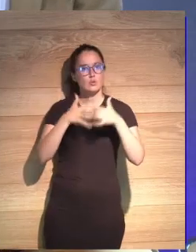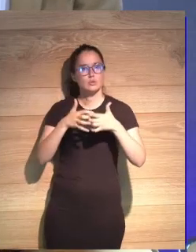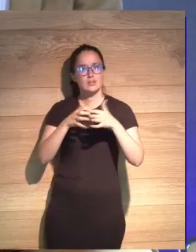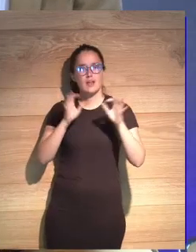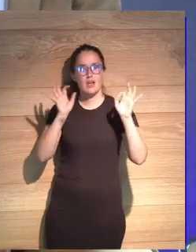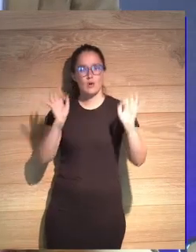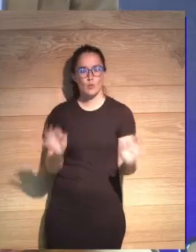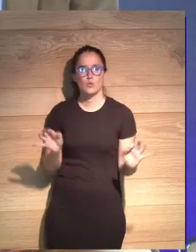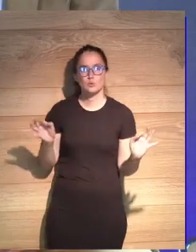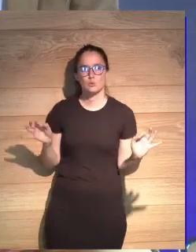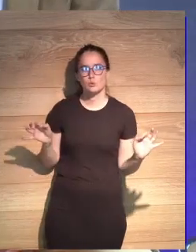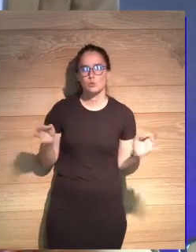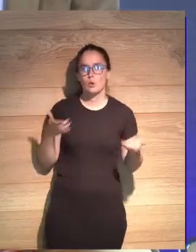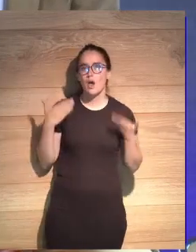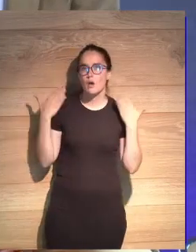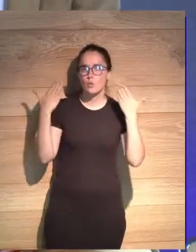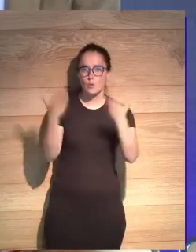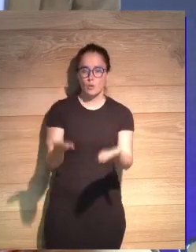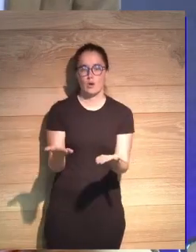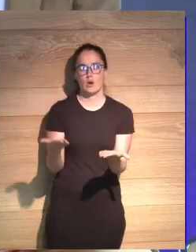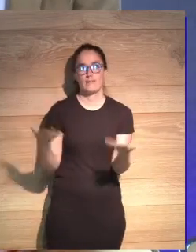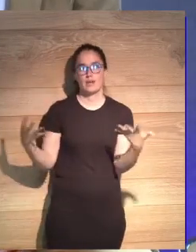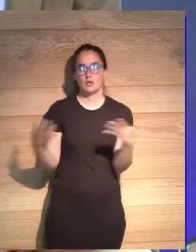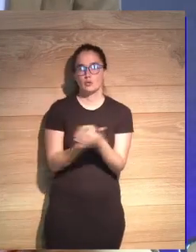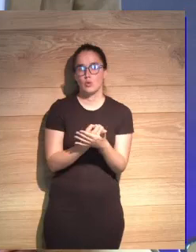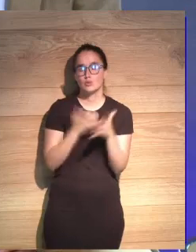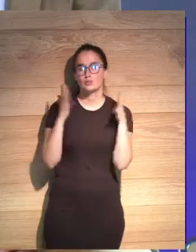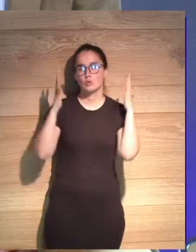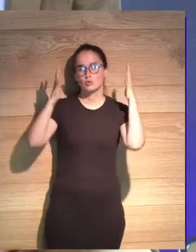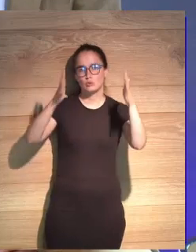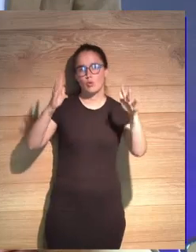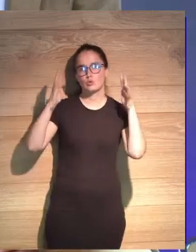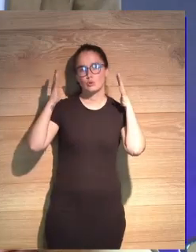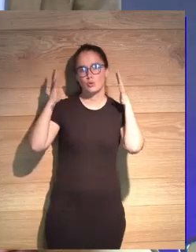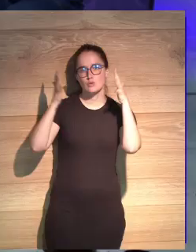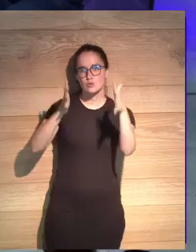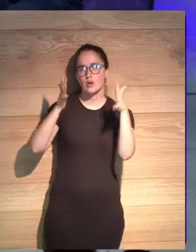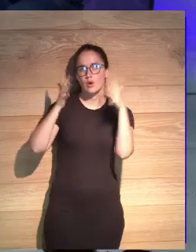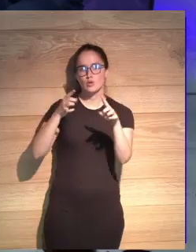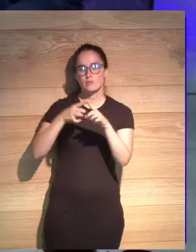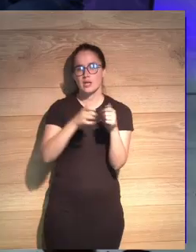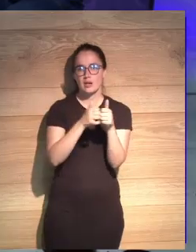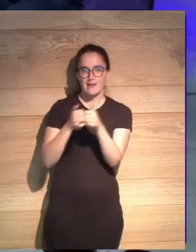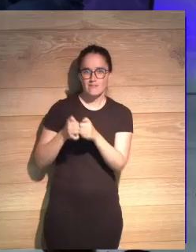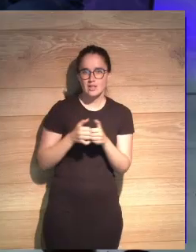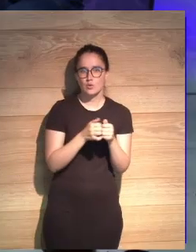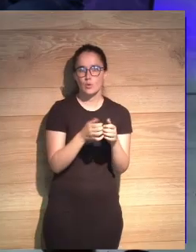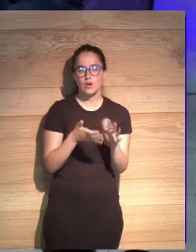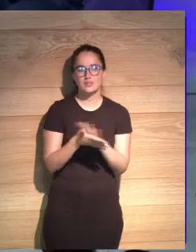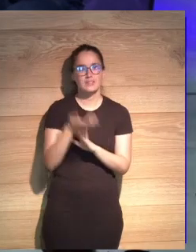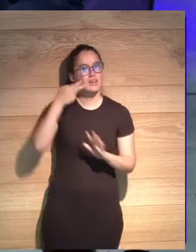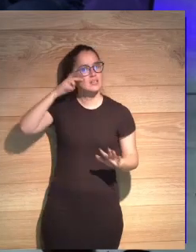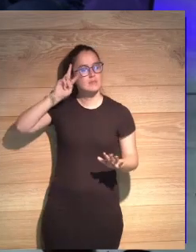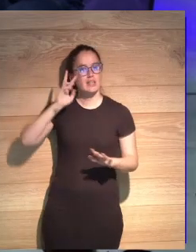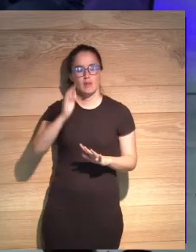Our goal as an industry is about helping to giving all